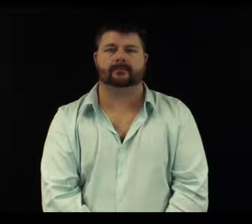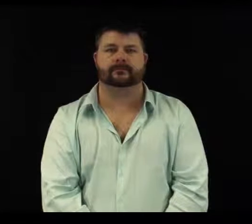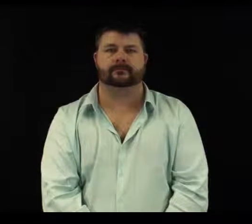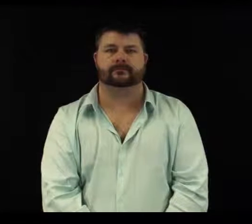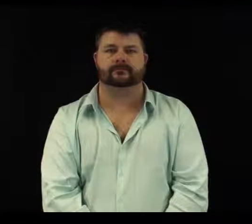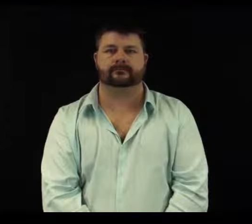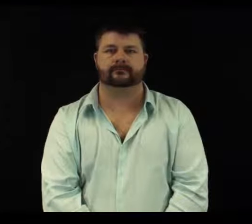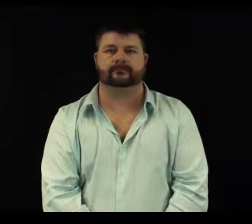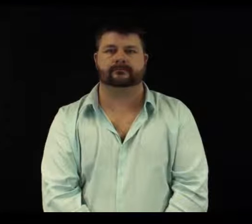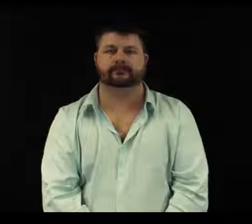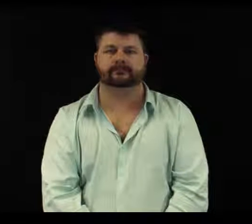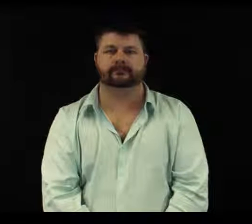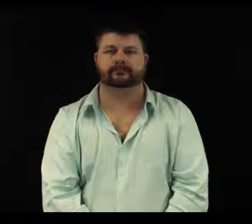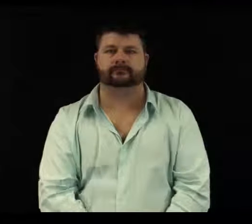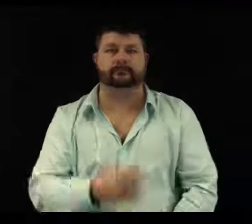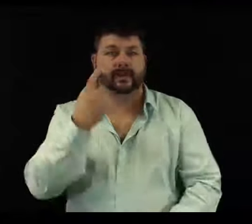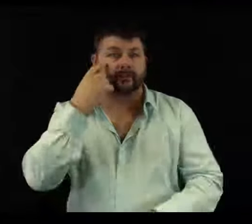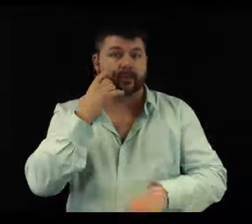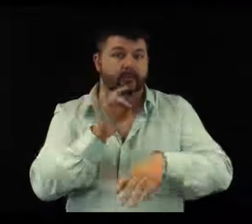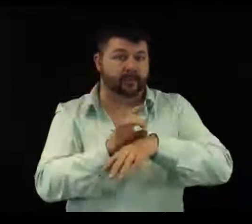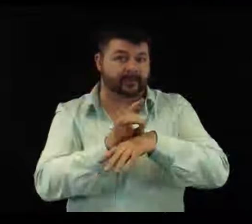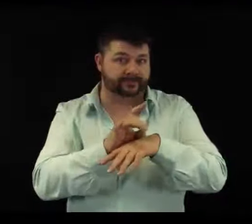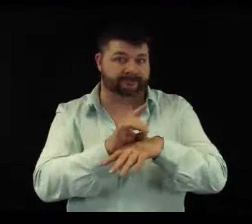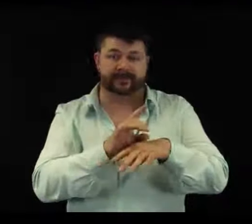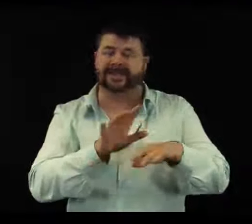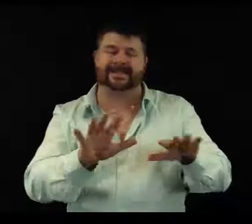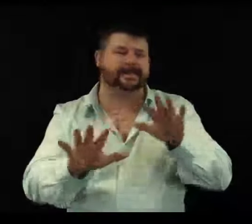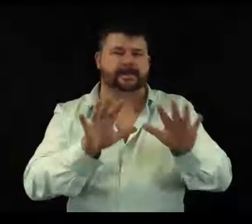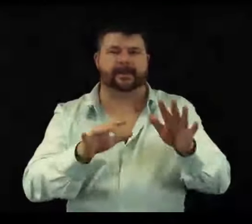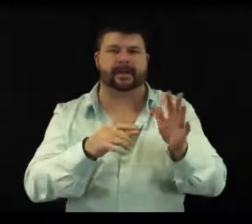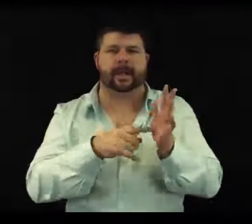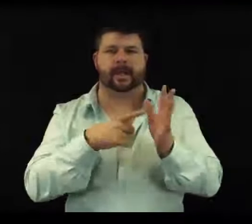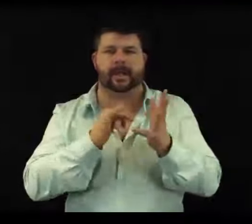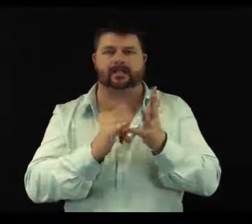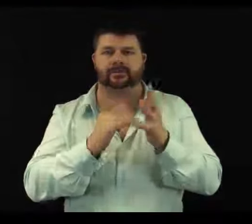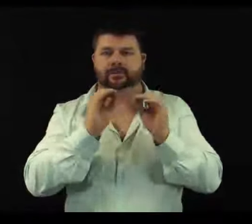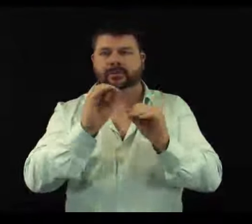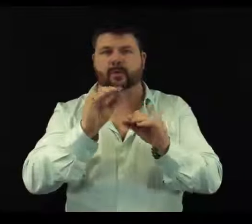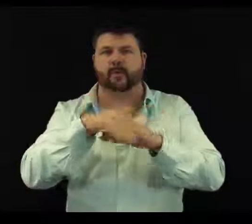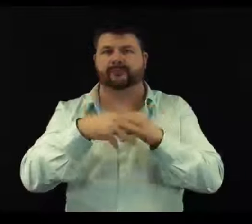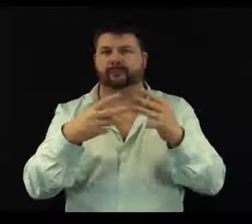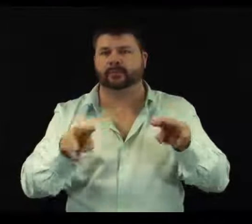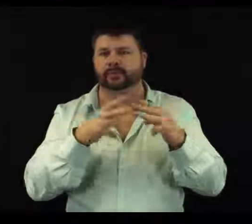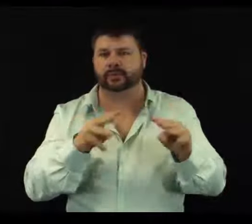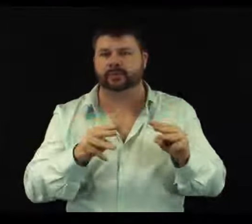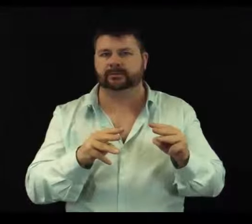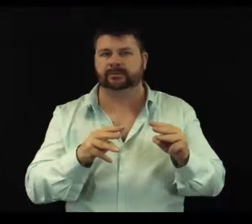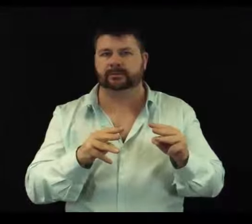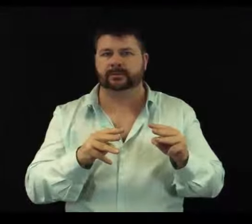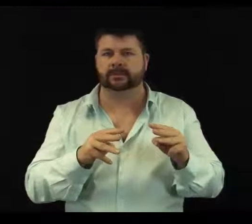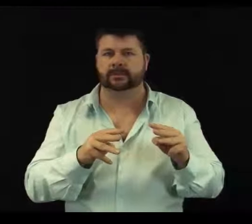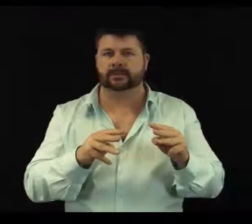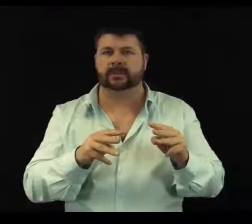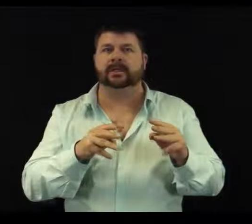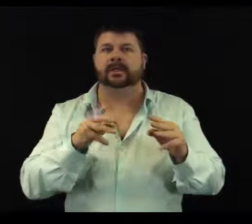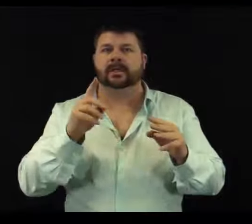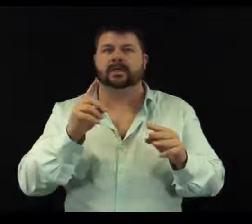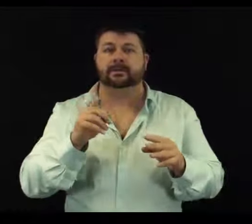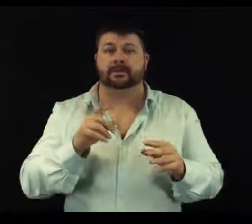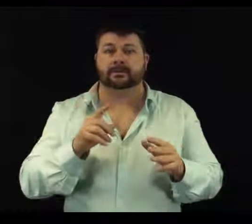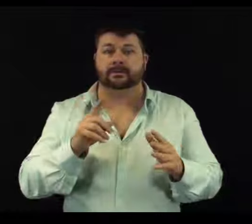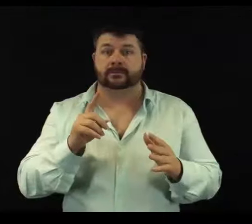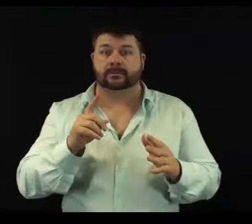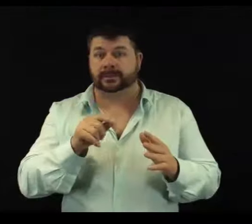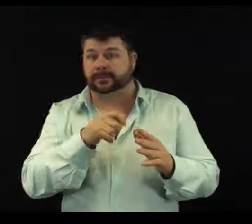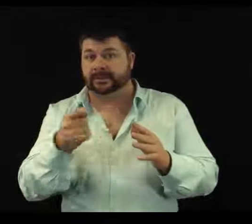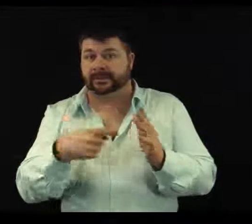bottom toolbar takes you to the featured movies available for purchase. These are full-length feature films. If you're looking for TV shows, tap